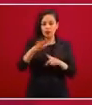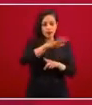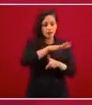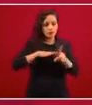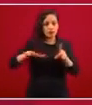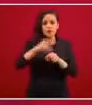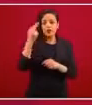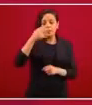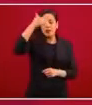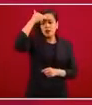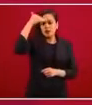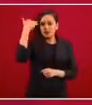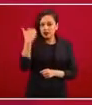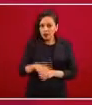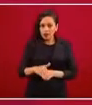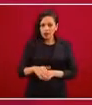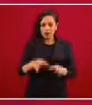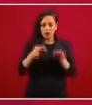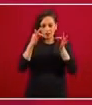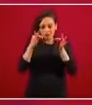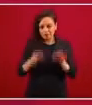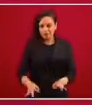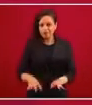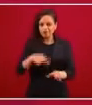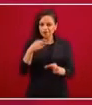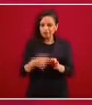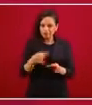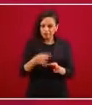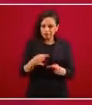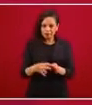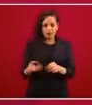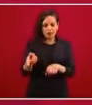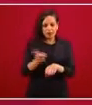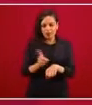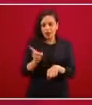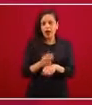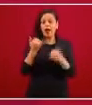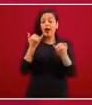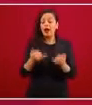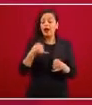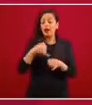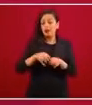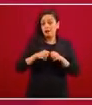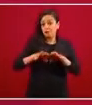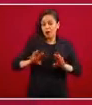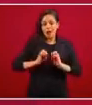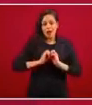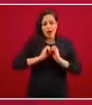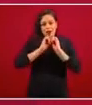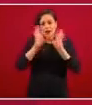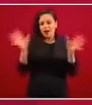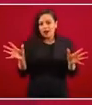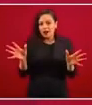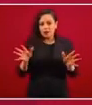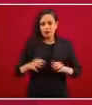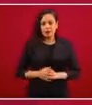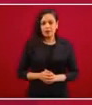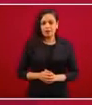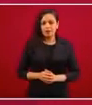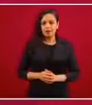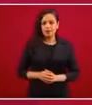as we have always said, but specifically in the context of this pandemic, it is very important that the population